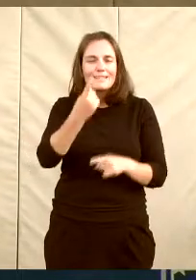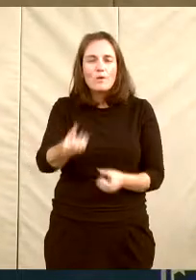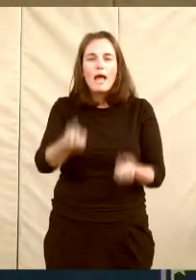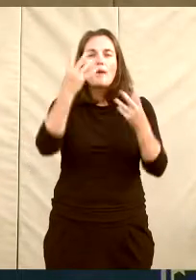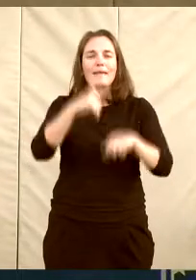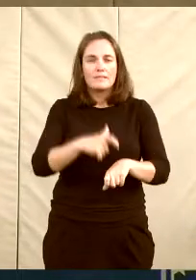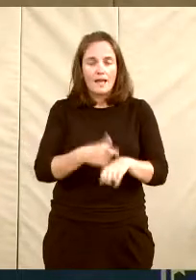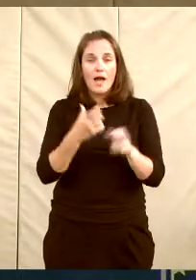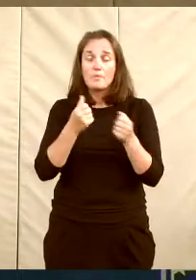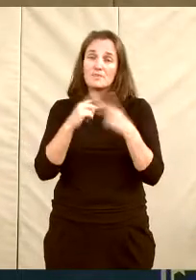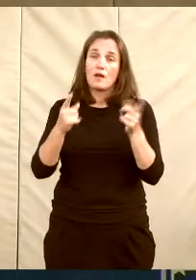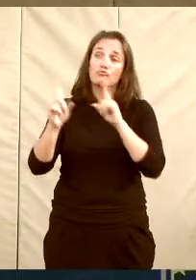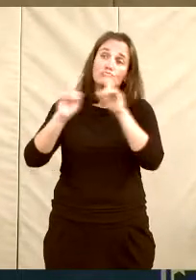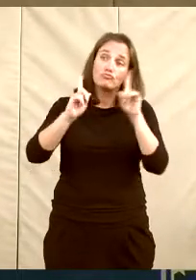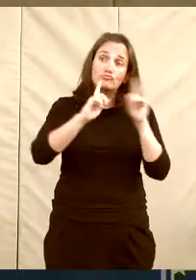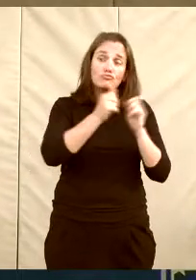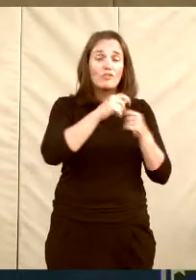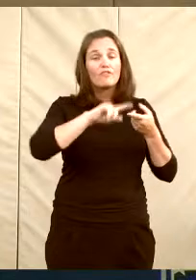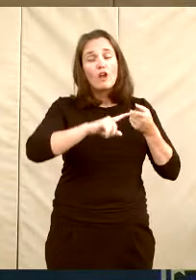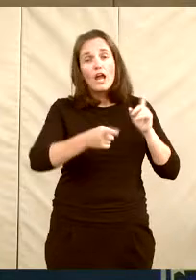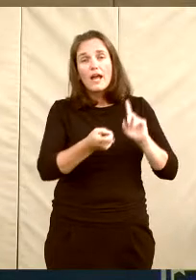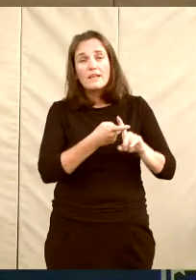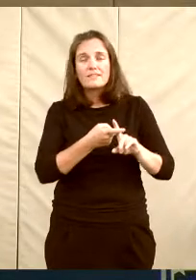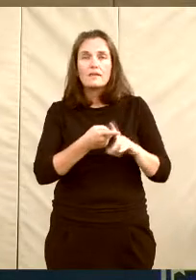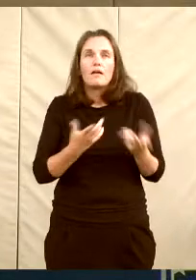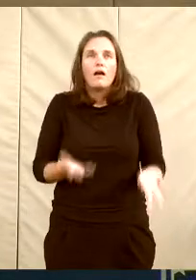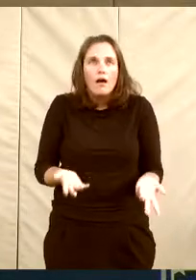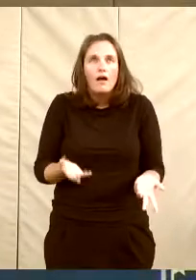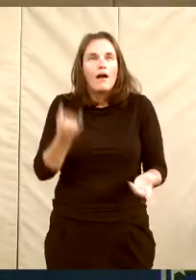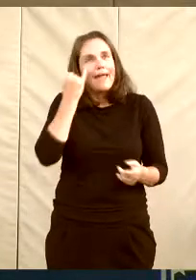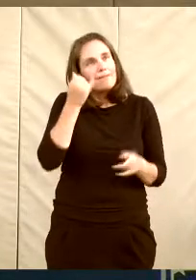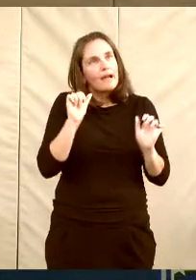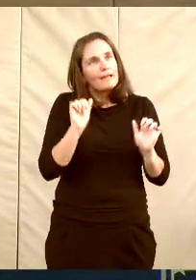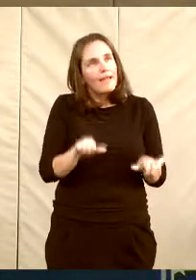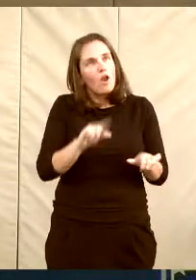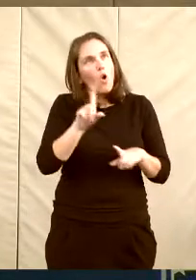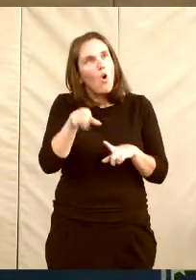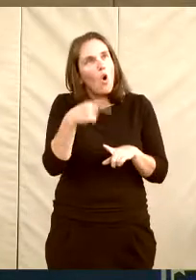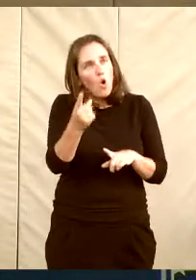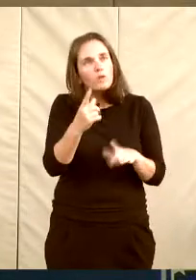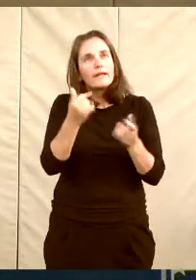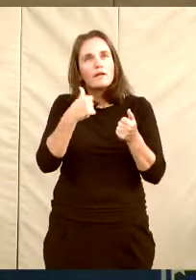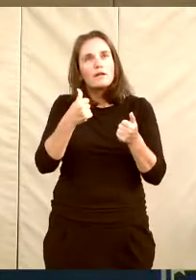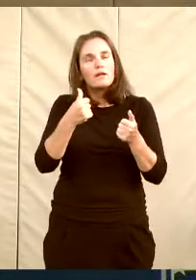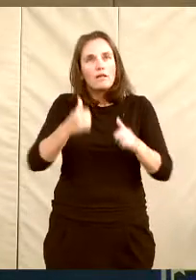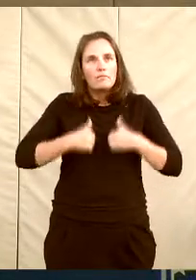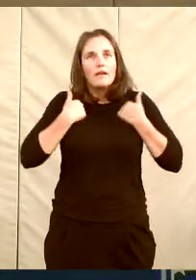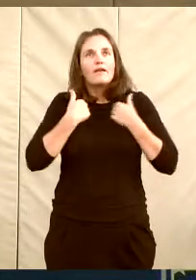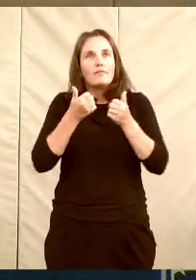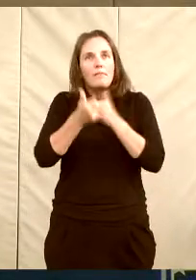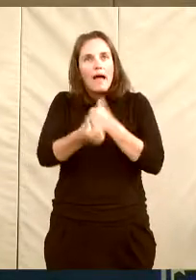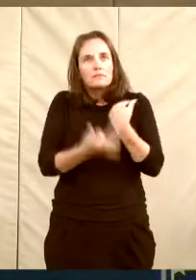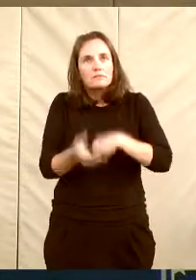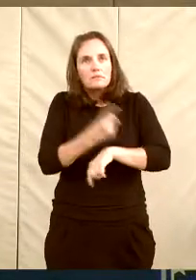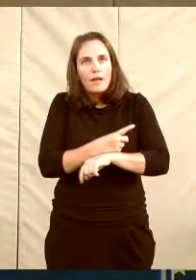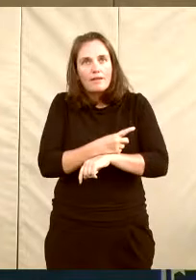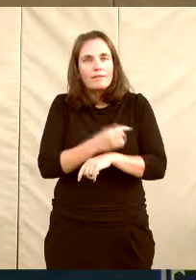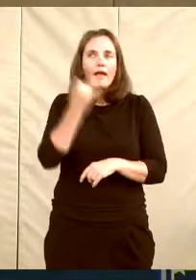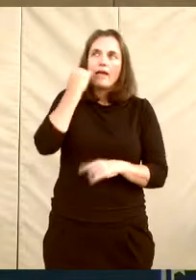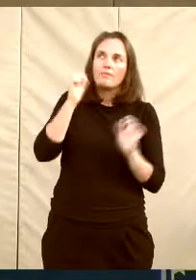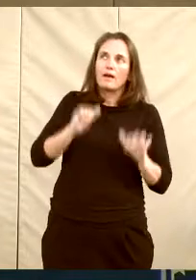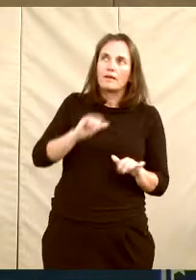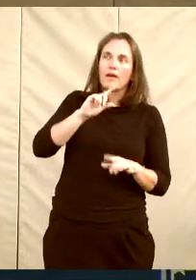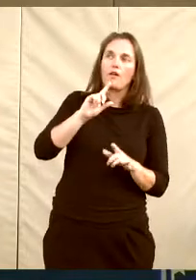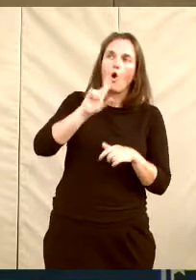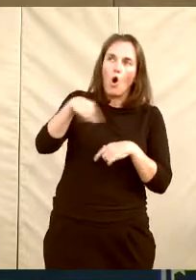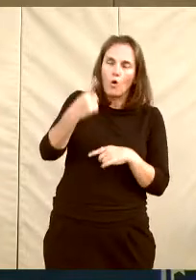remember talking to my friends and saying, "If I can just make it through today. If I can just make it through